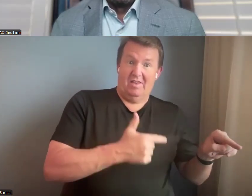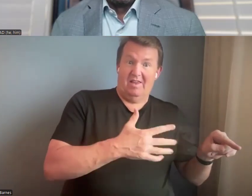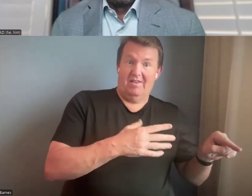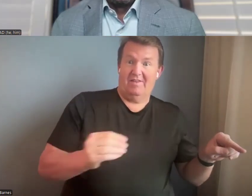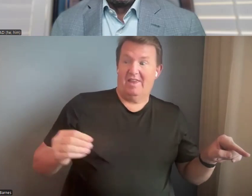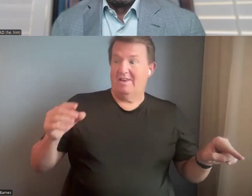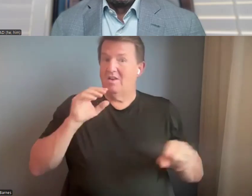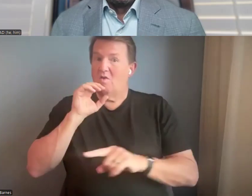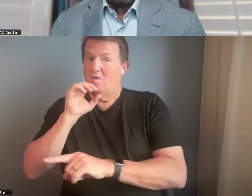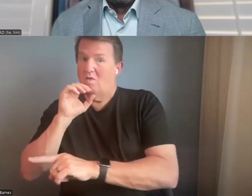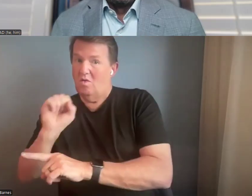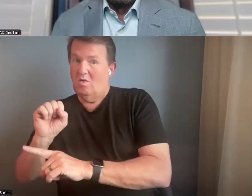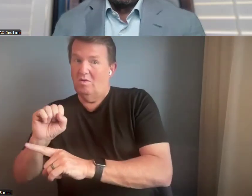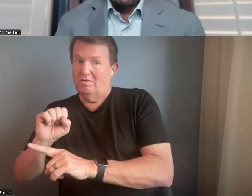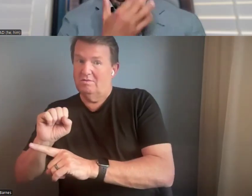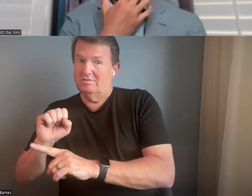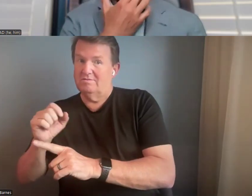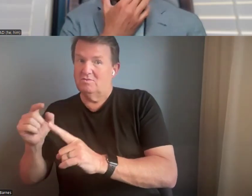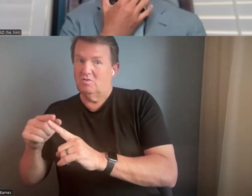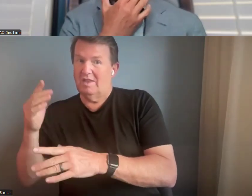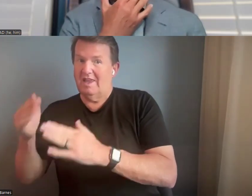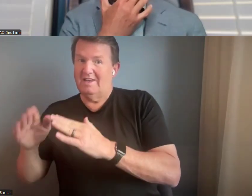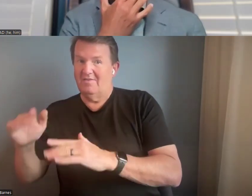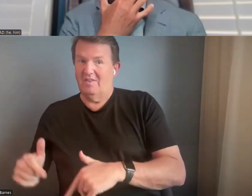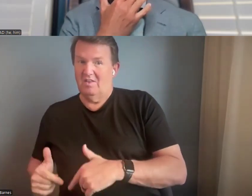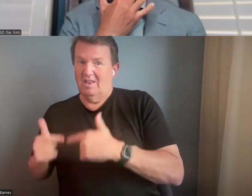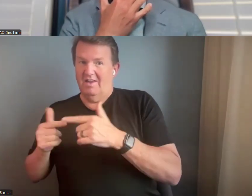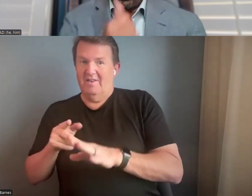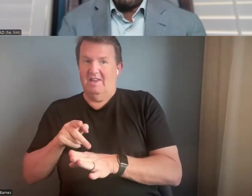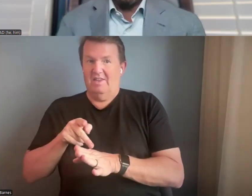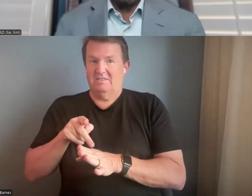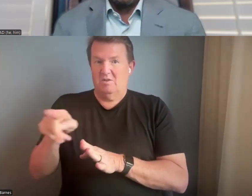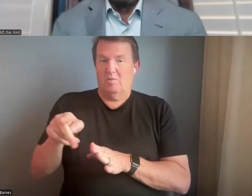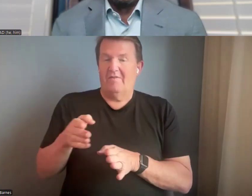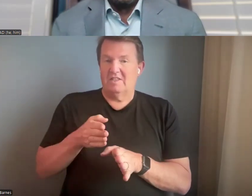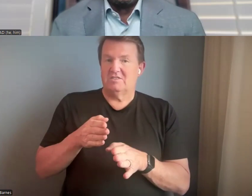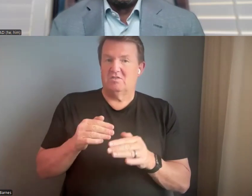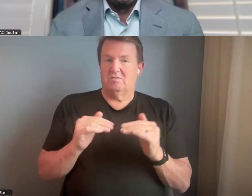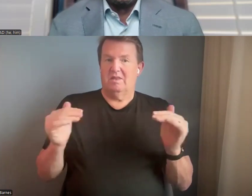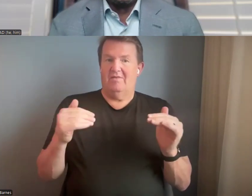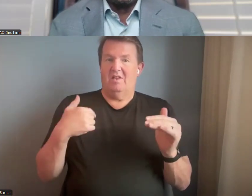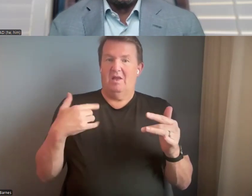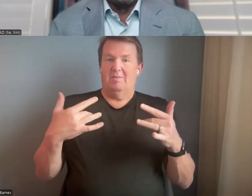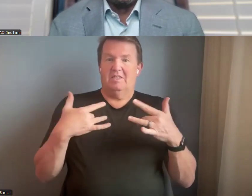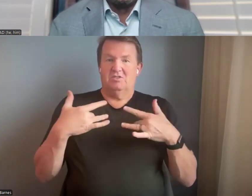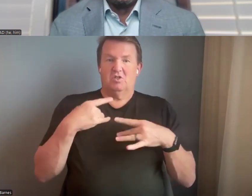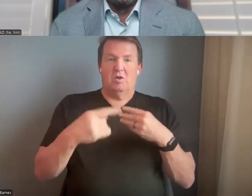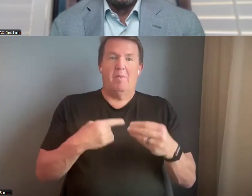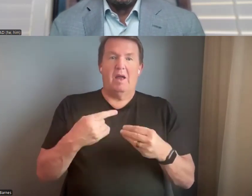the end of their life. So at the professional level, so I'm very concerned about